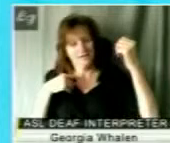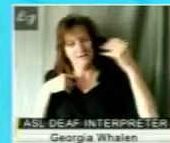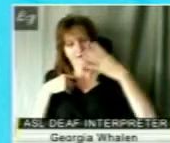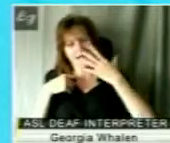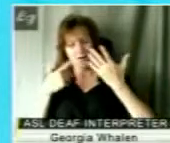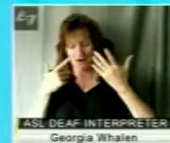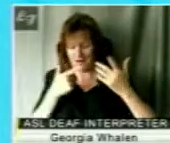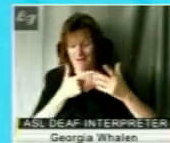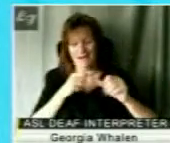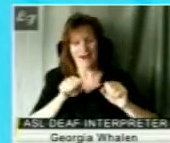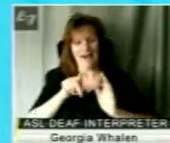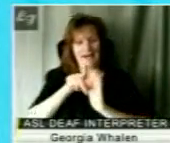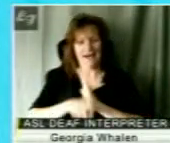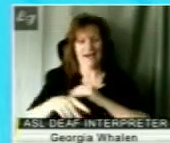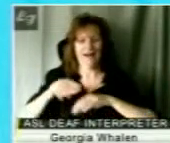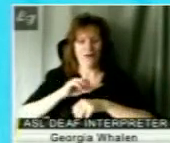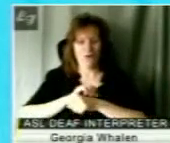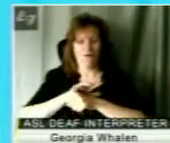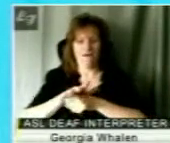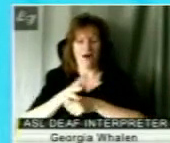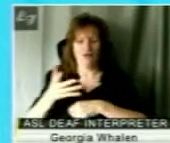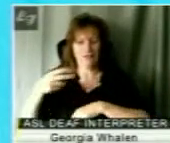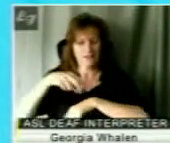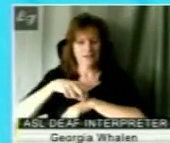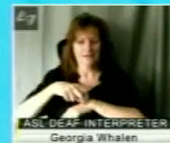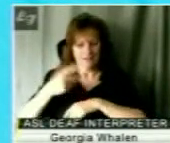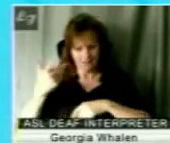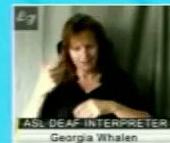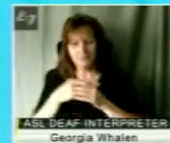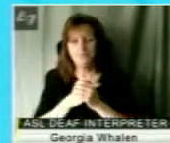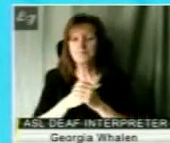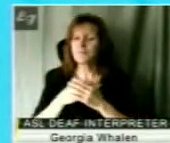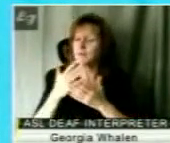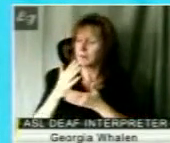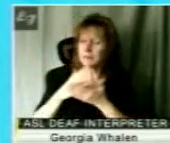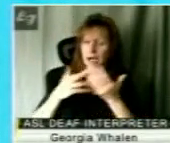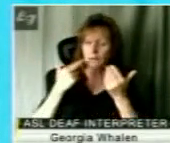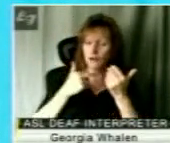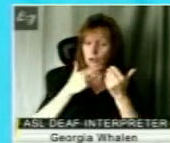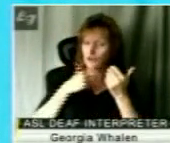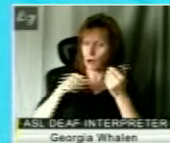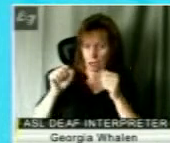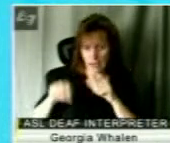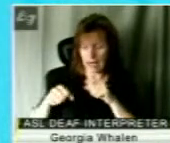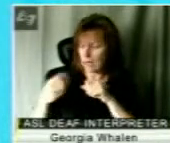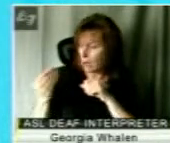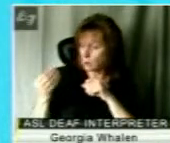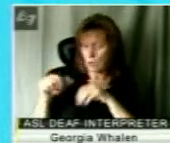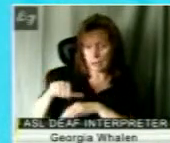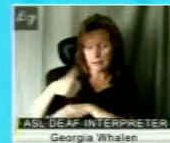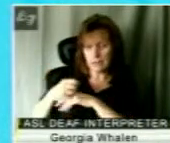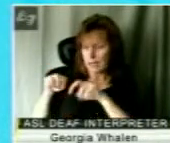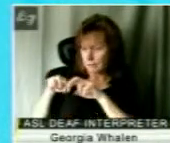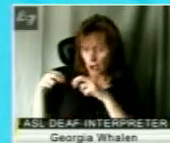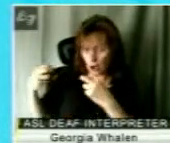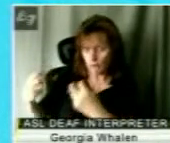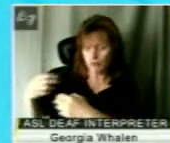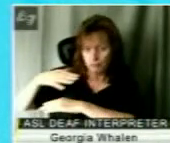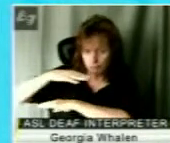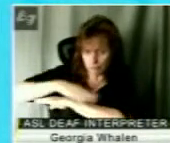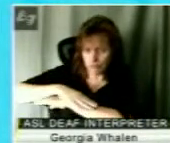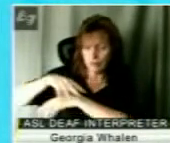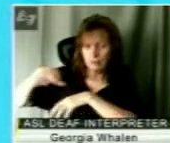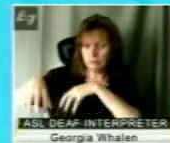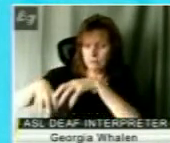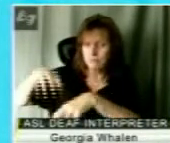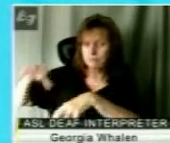some ways we can encourage circumstances where people might be able to do that in a way that is safer, that reduces those risks. So we're still going through trying to